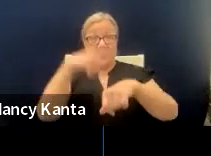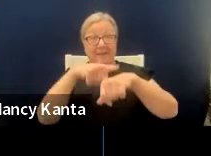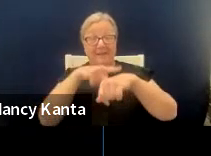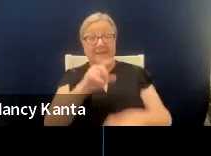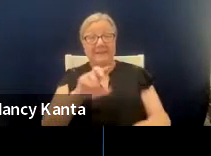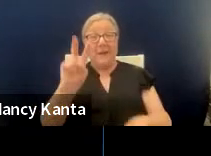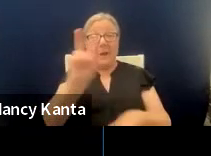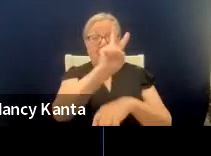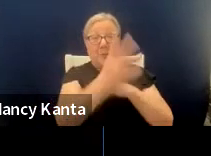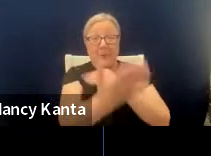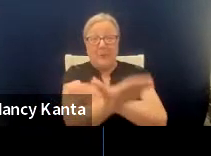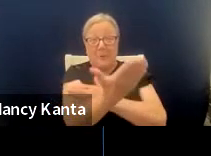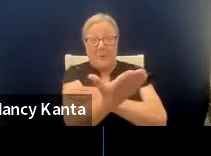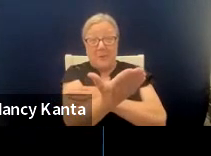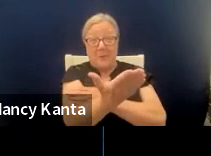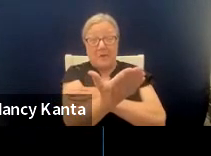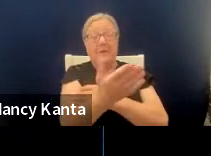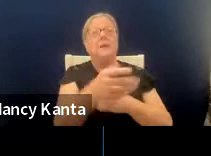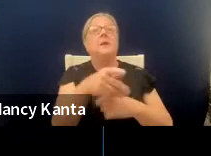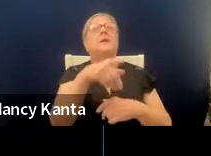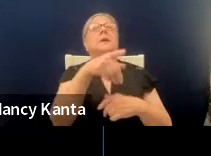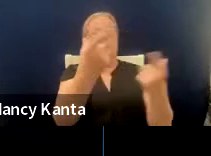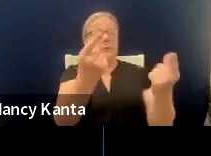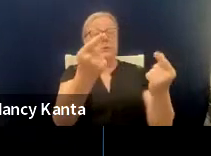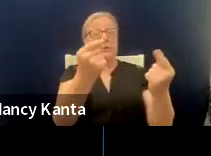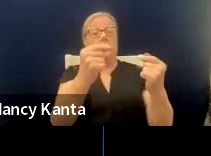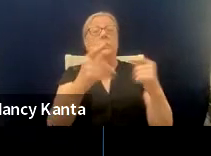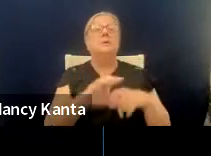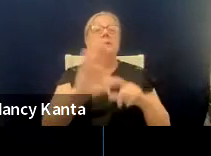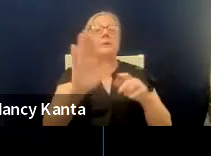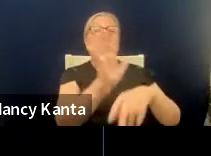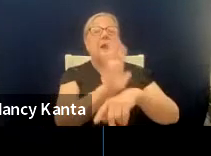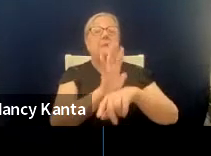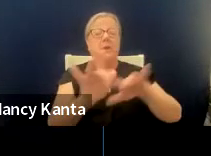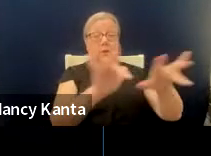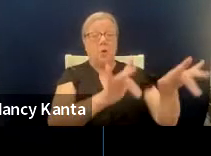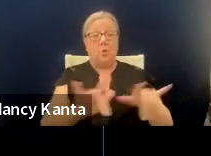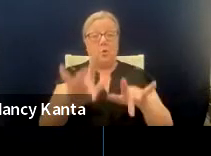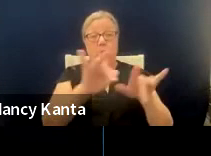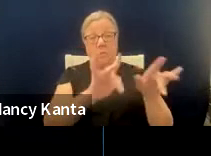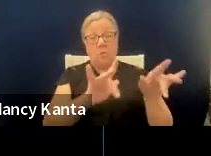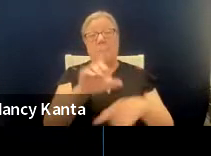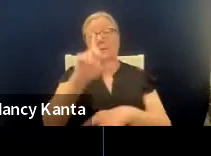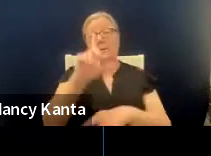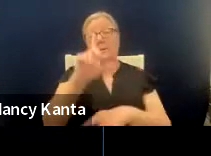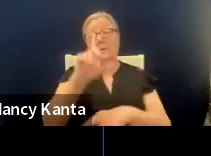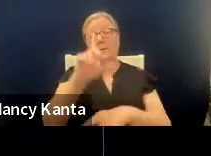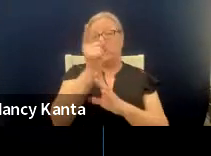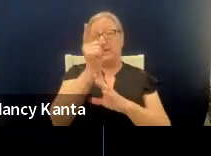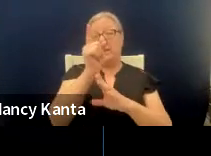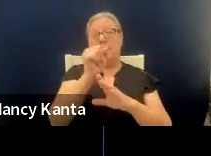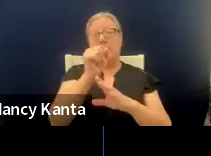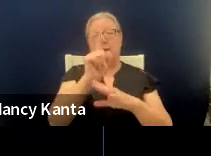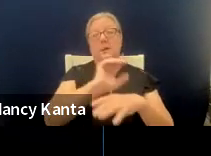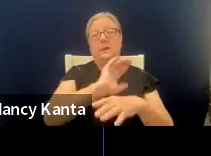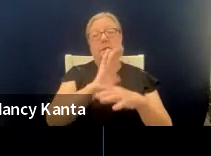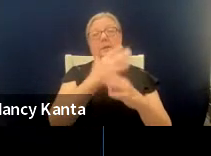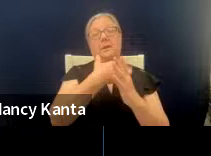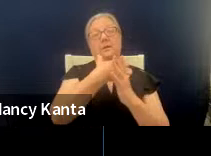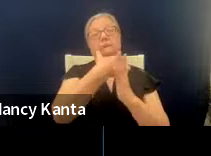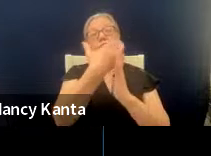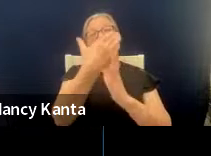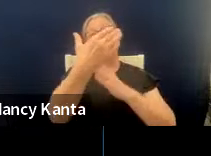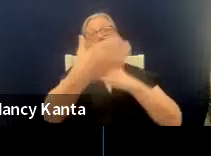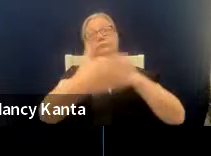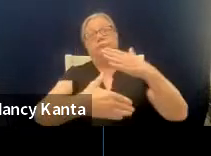they had them record a video, and so it's about 20 minutes long, but and then we'll go into some